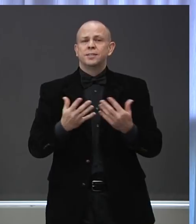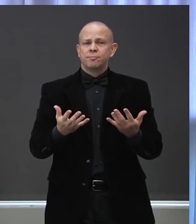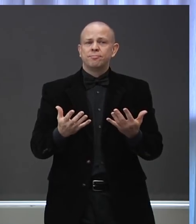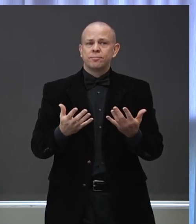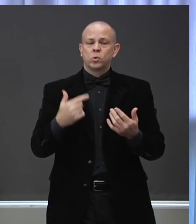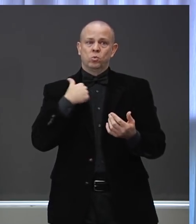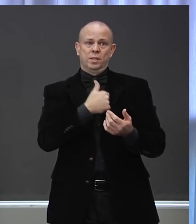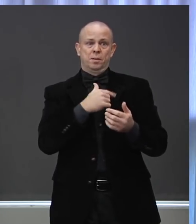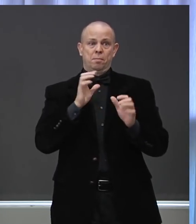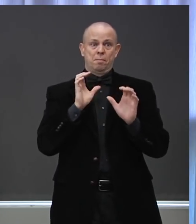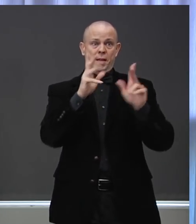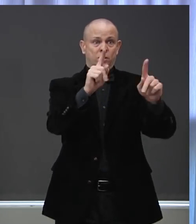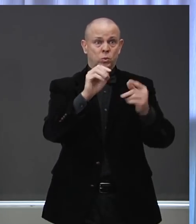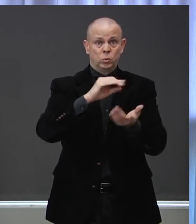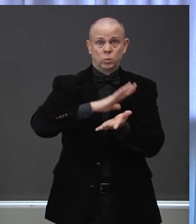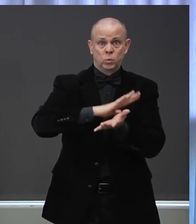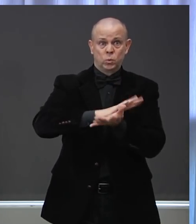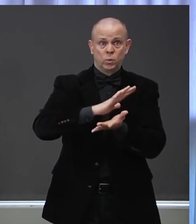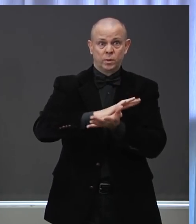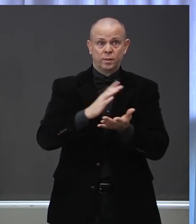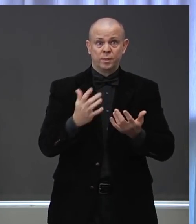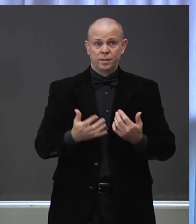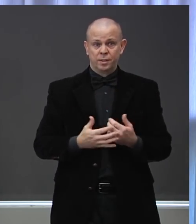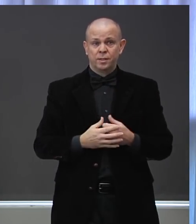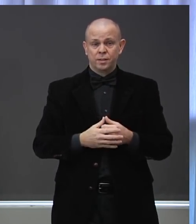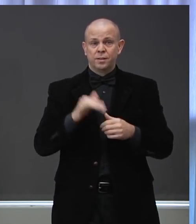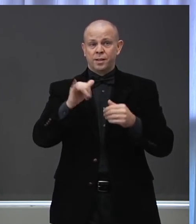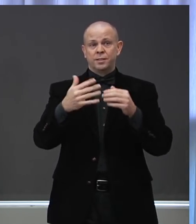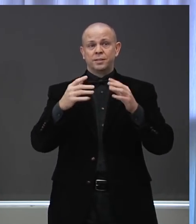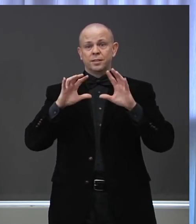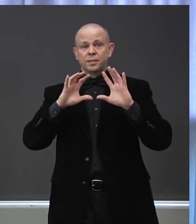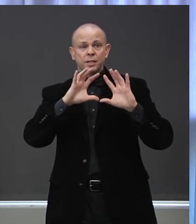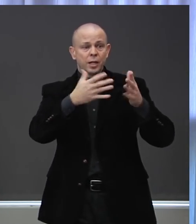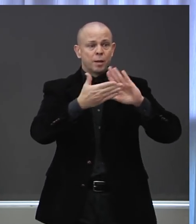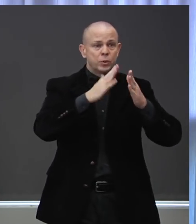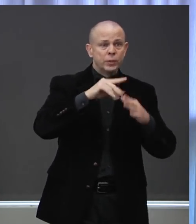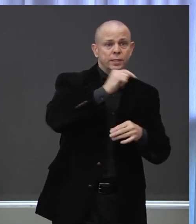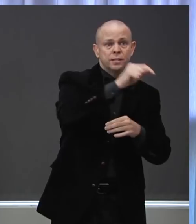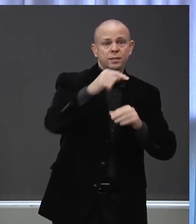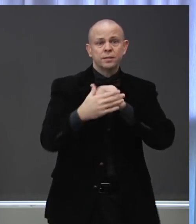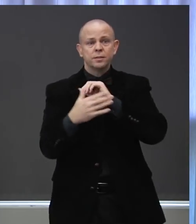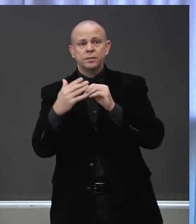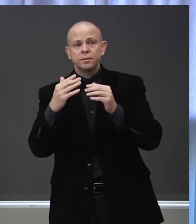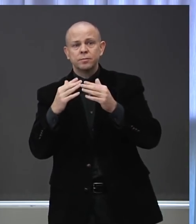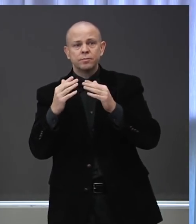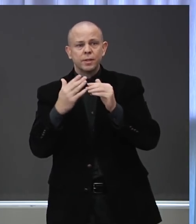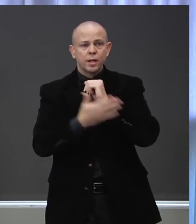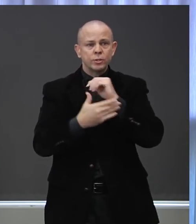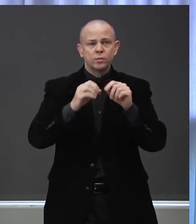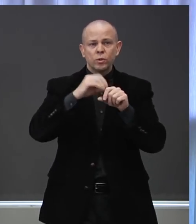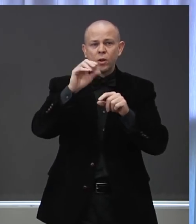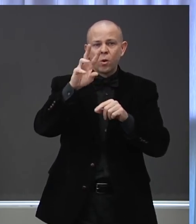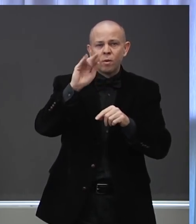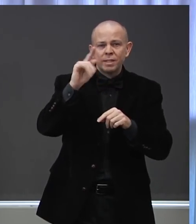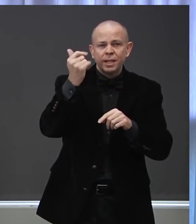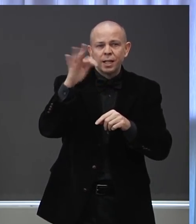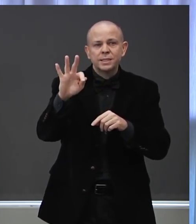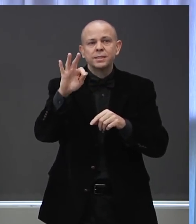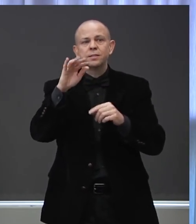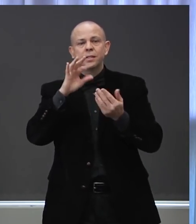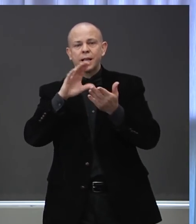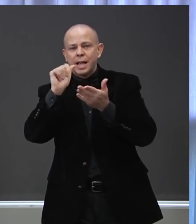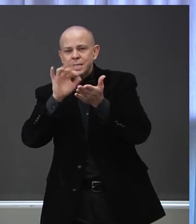in-person instruction on the overall health of the community in relation to COVID-19, looking at case counts, case rates,